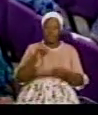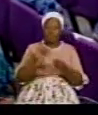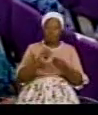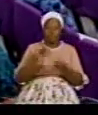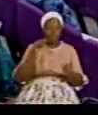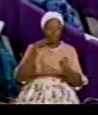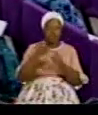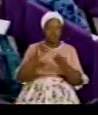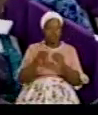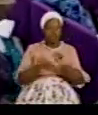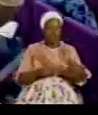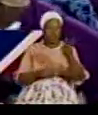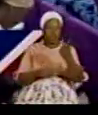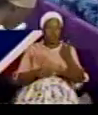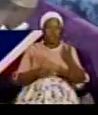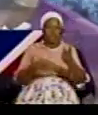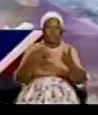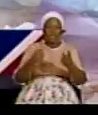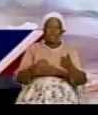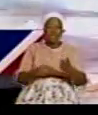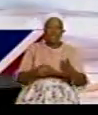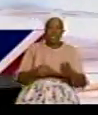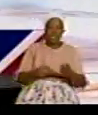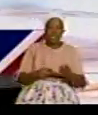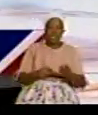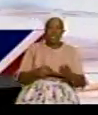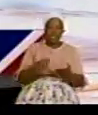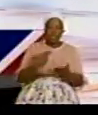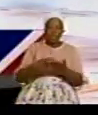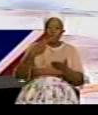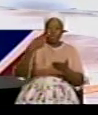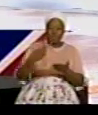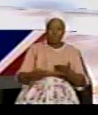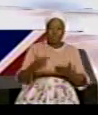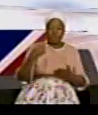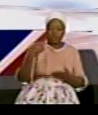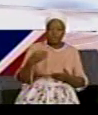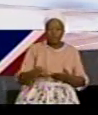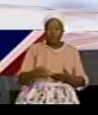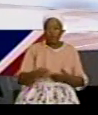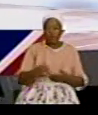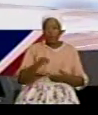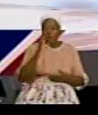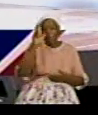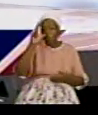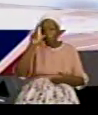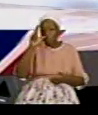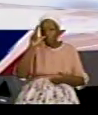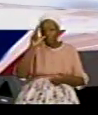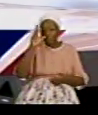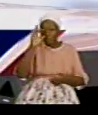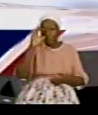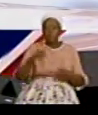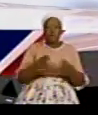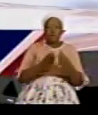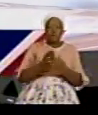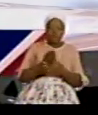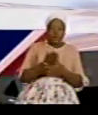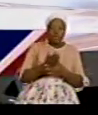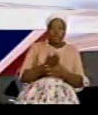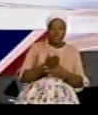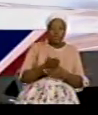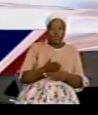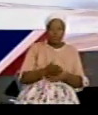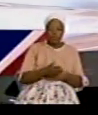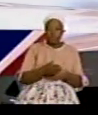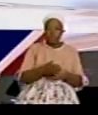Point number two, the consequence of corruption through rigid tradition. We're dividing this